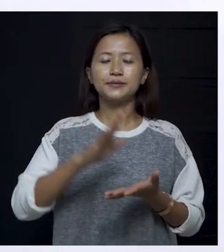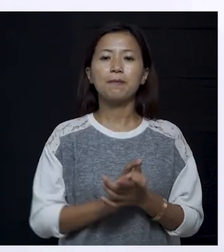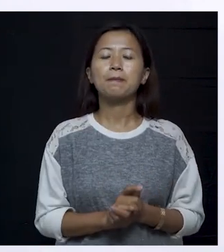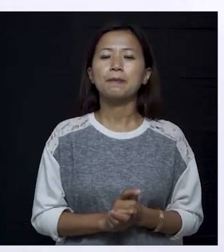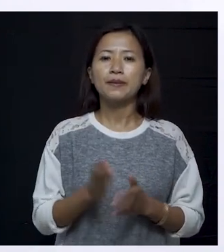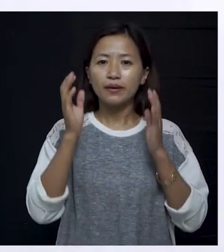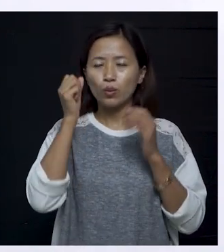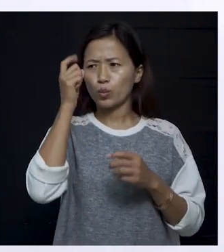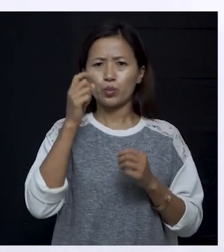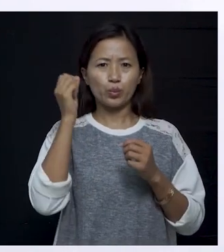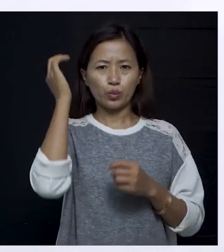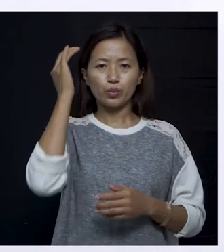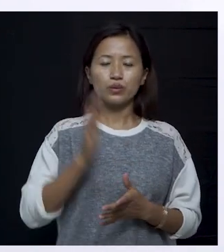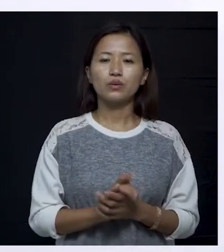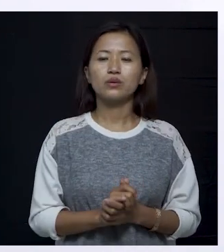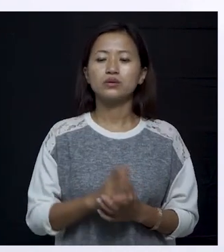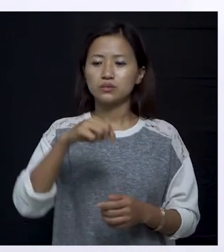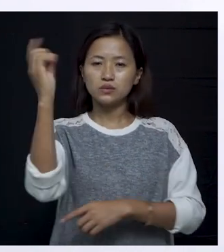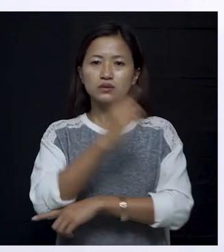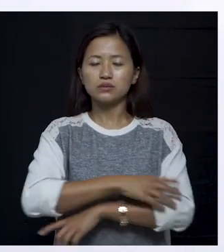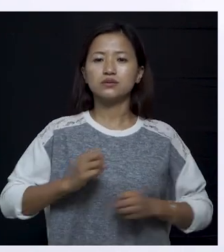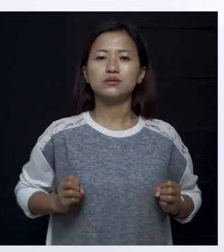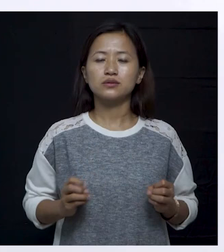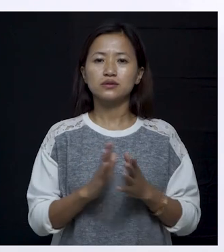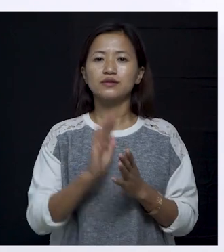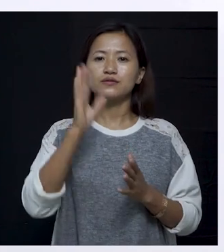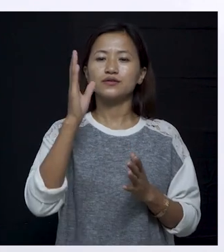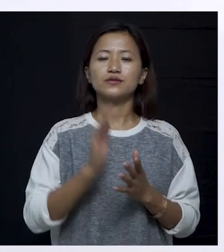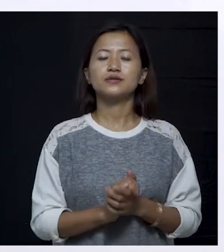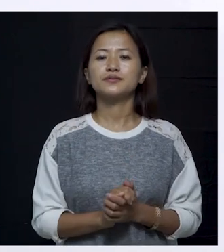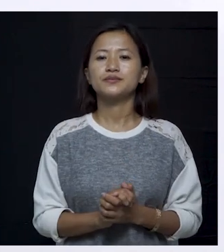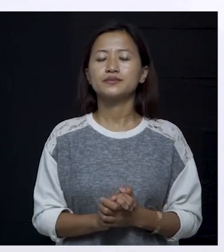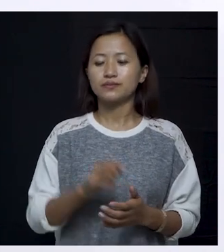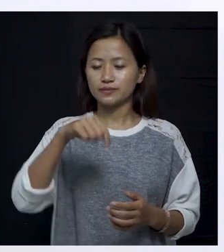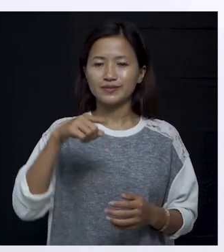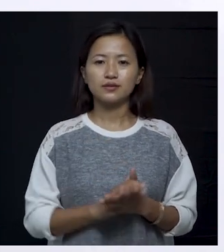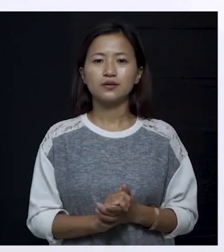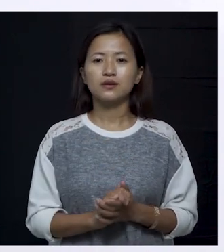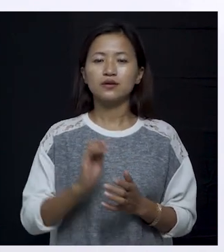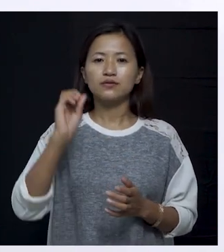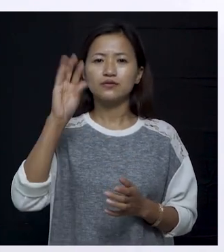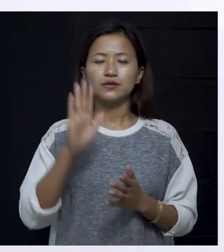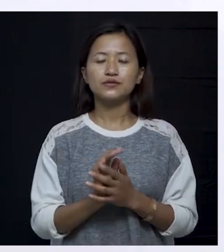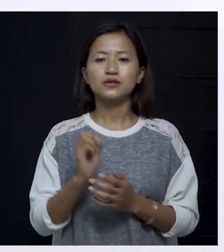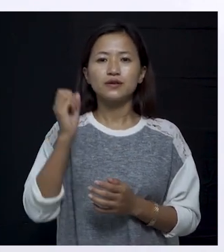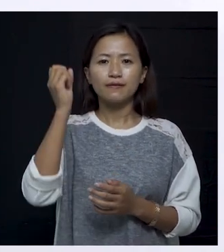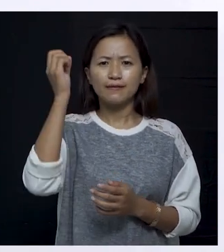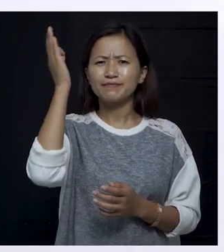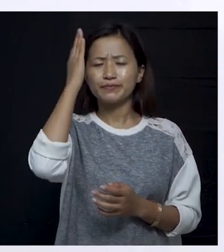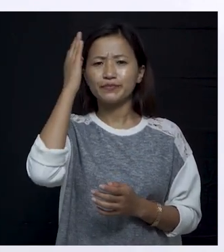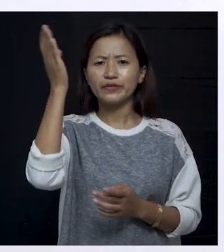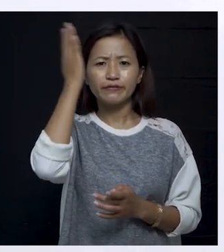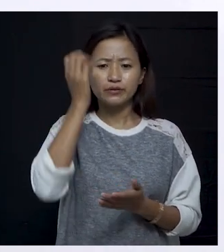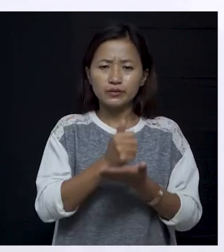as you are aware. So today, we will start with the fifth, okay? So here, the fifth fundamental rights, we